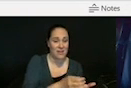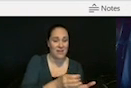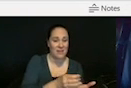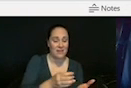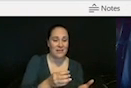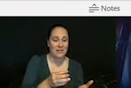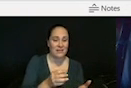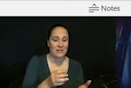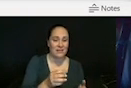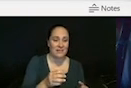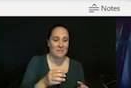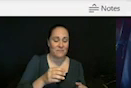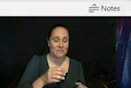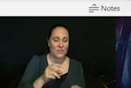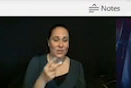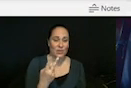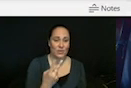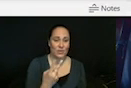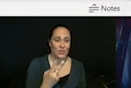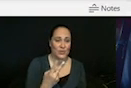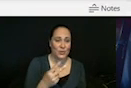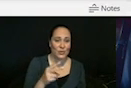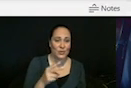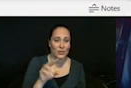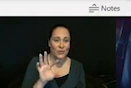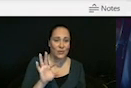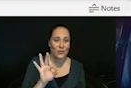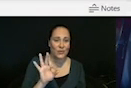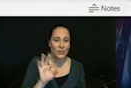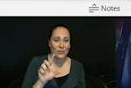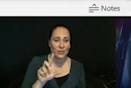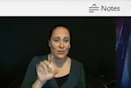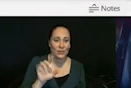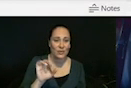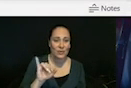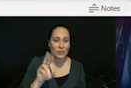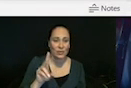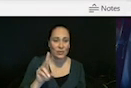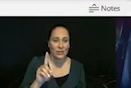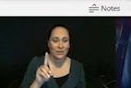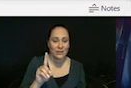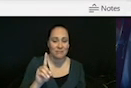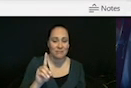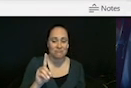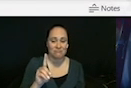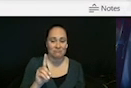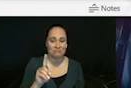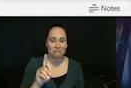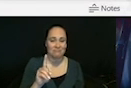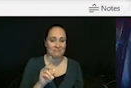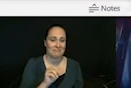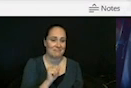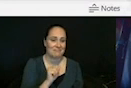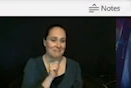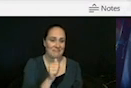densities. If you want to take this idea a little further, right, they're also at different temperatures.